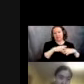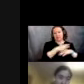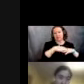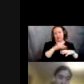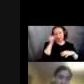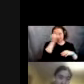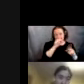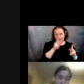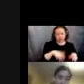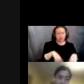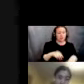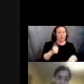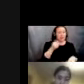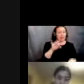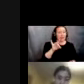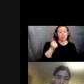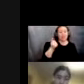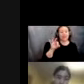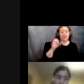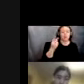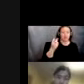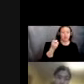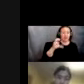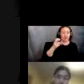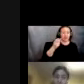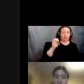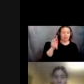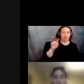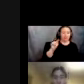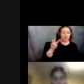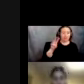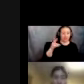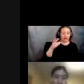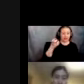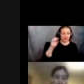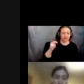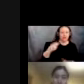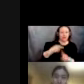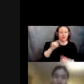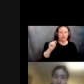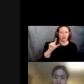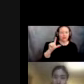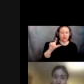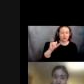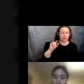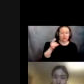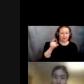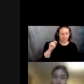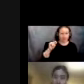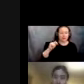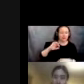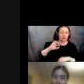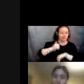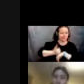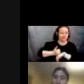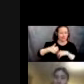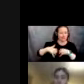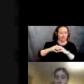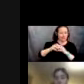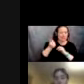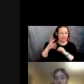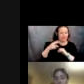Chester Worthington, who was Tlingit, co-founded with several other men. He's pictured over here on the right. One of